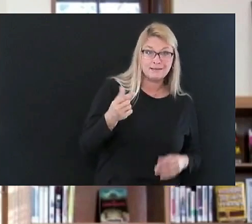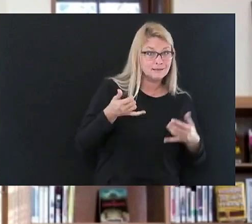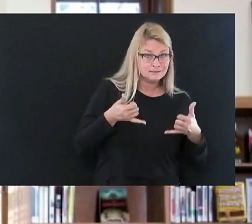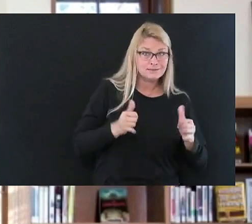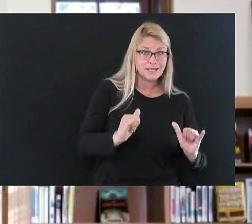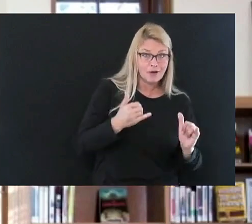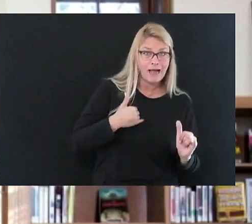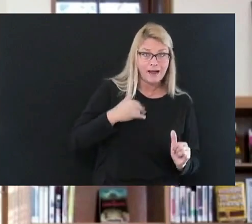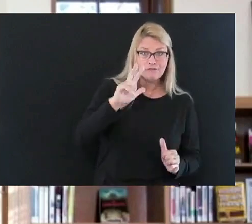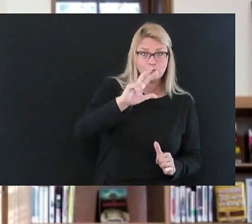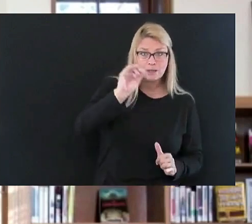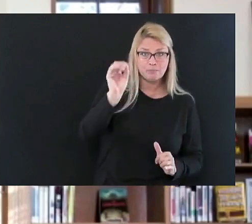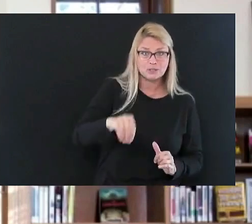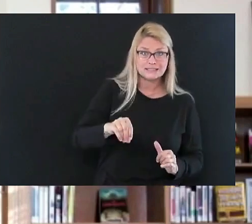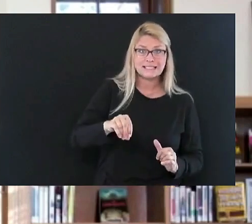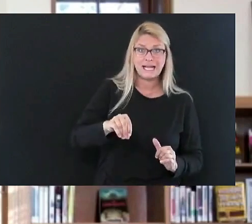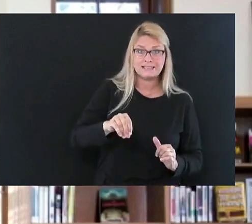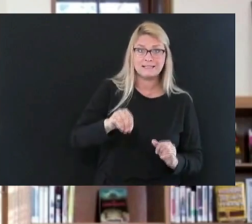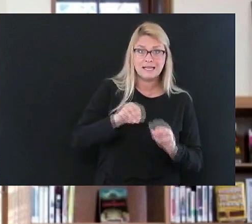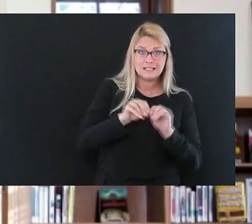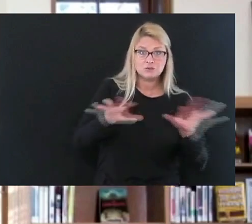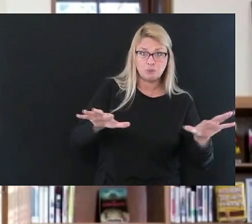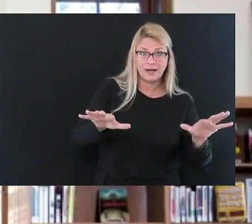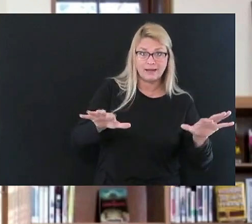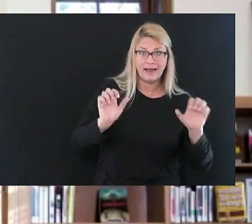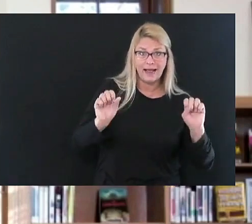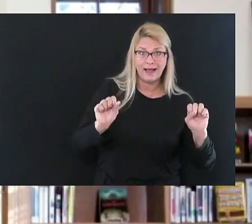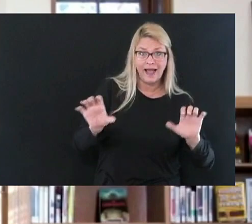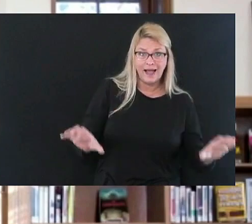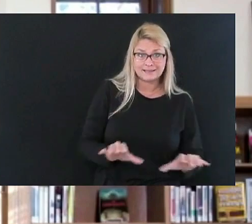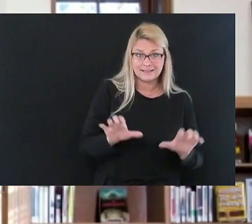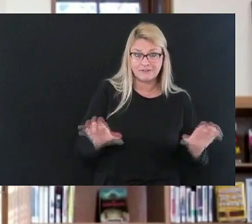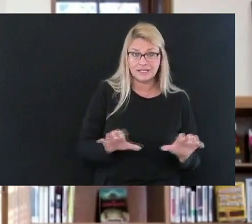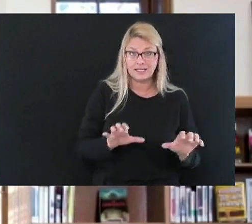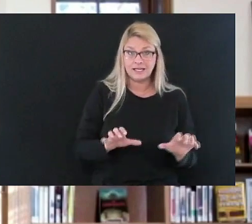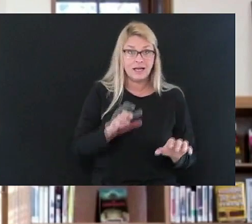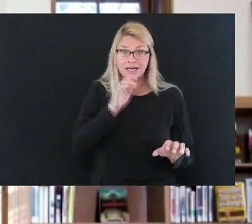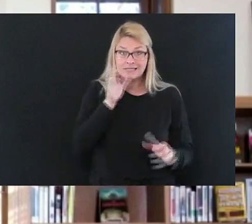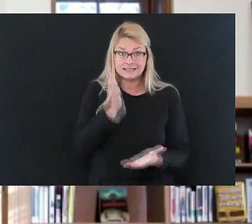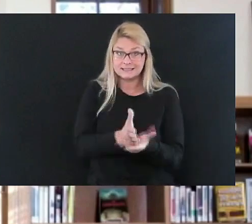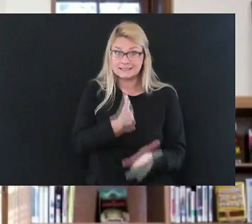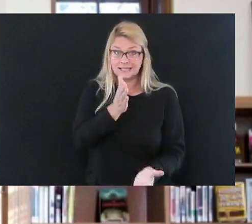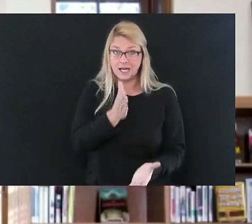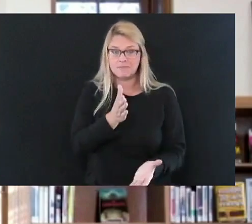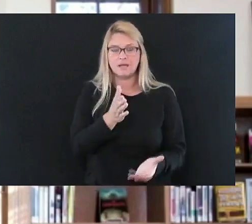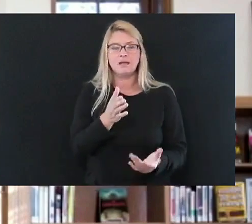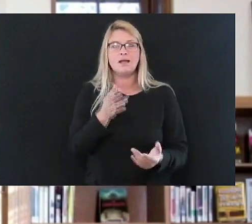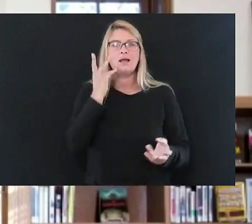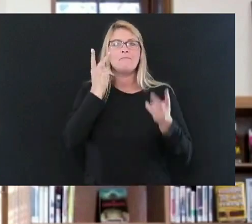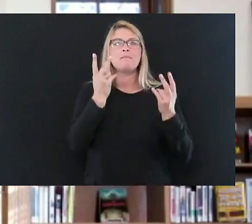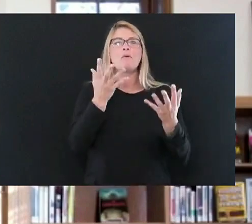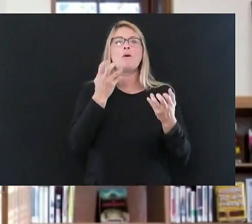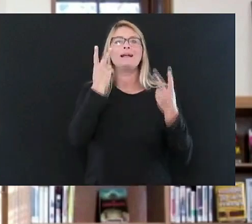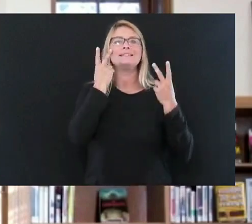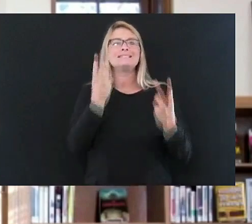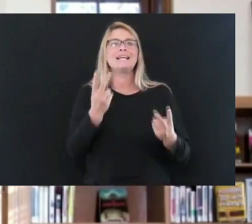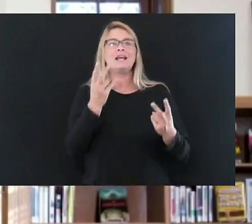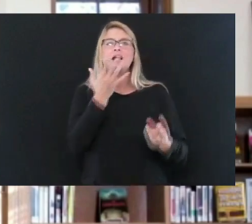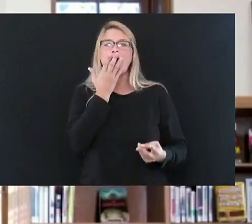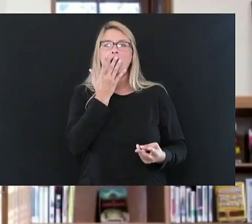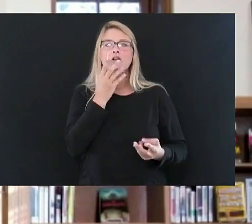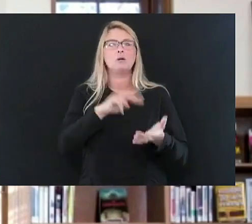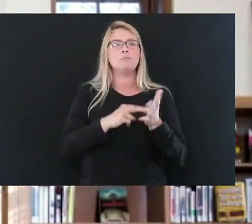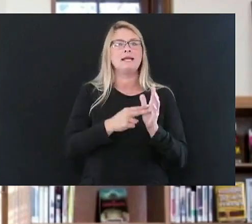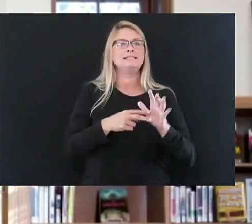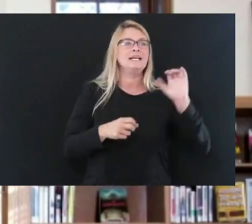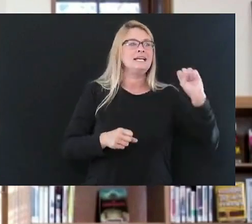positivity. COVID is not going away. And while people want to see color and just kind of stop and go, shut things